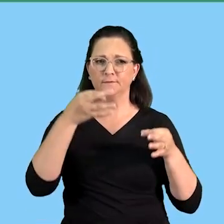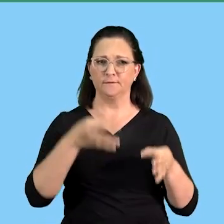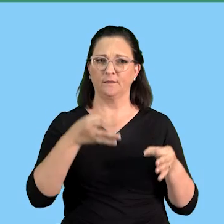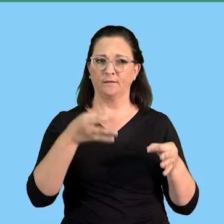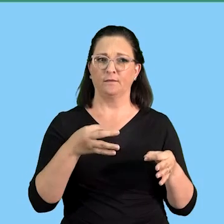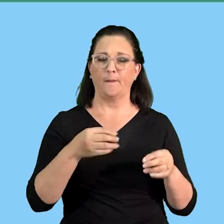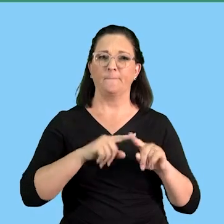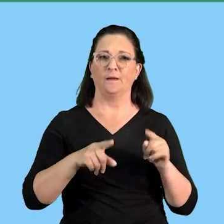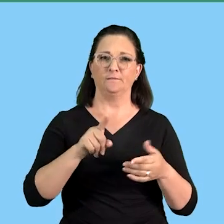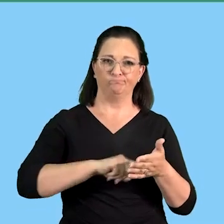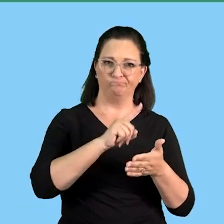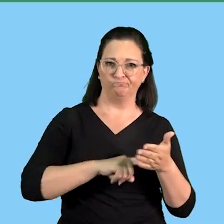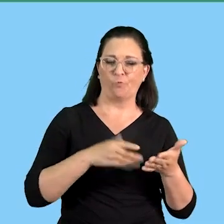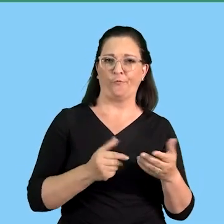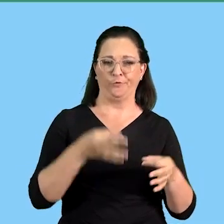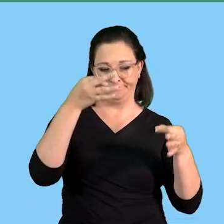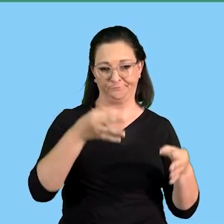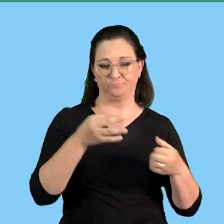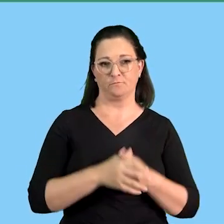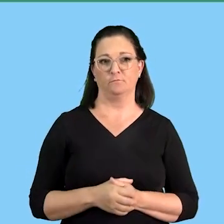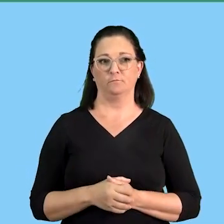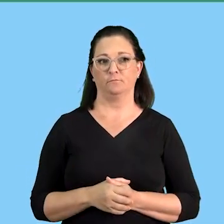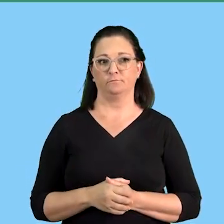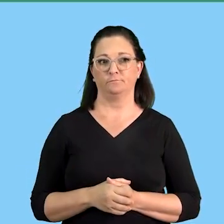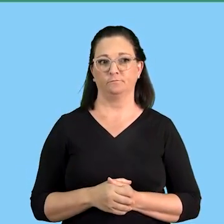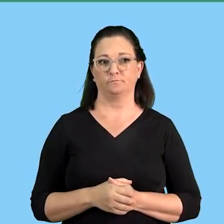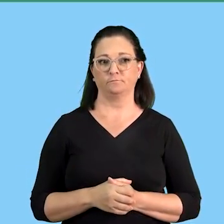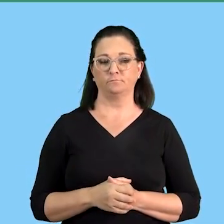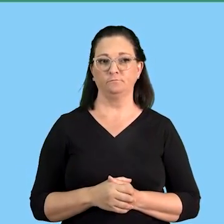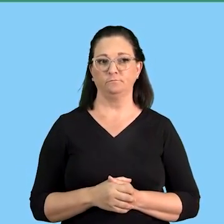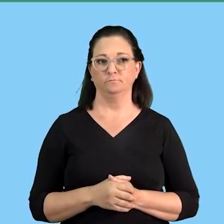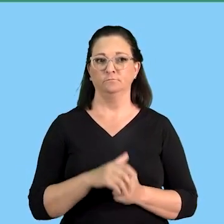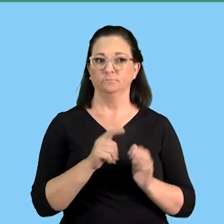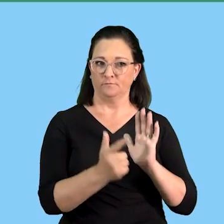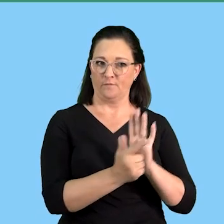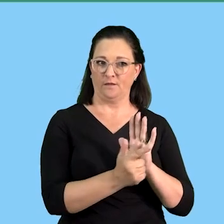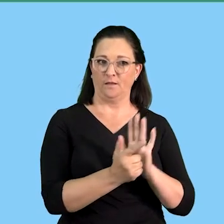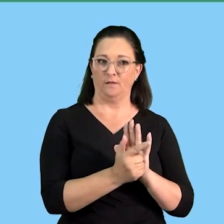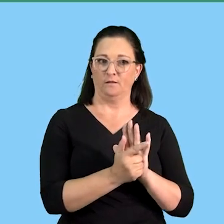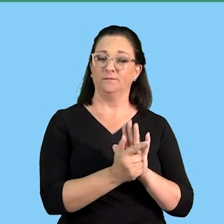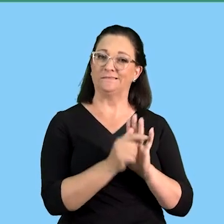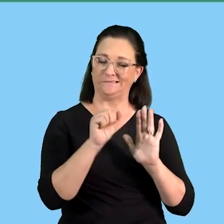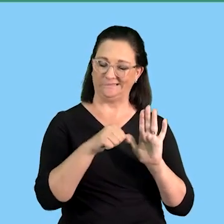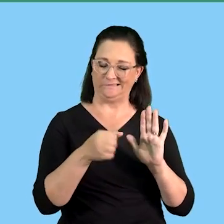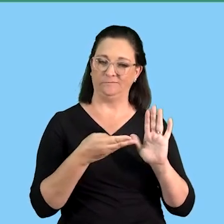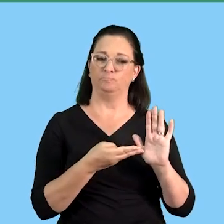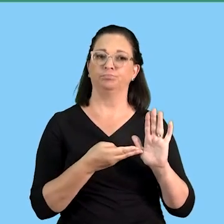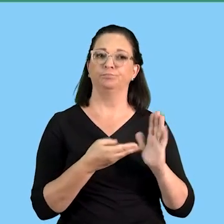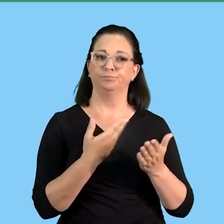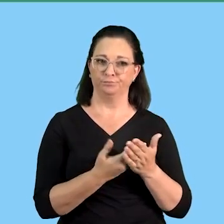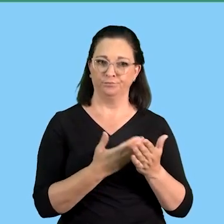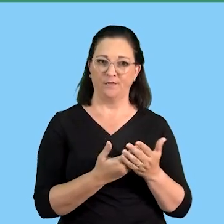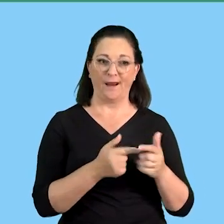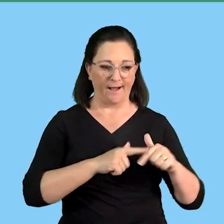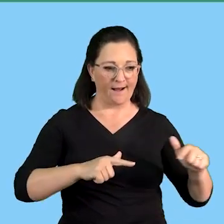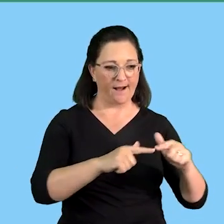are taken democratically. Then legal entity, and this is a legal entity and can own